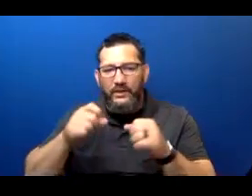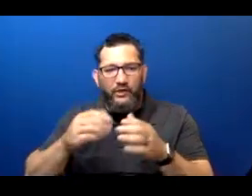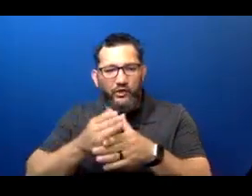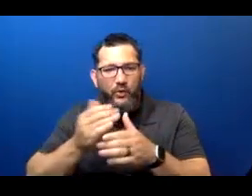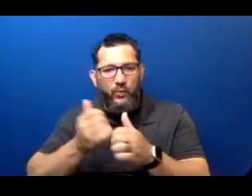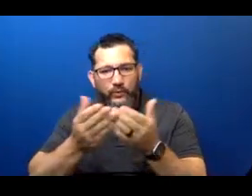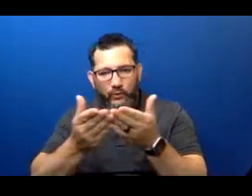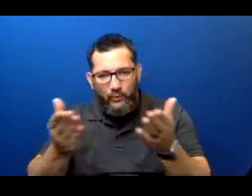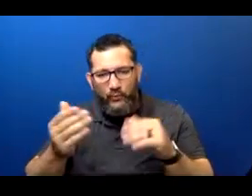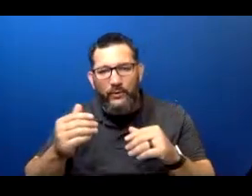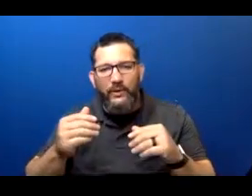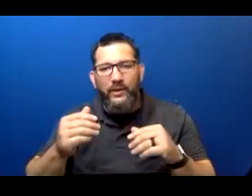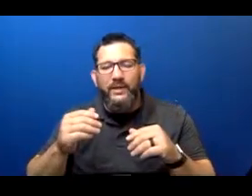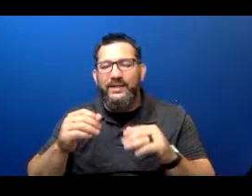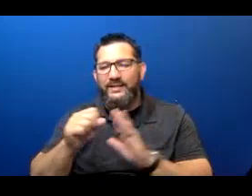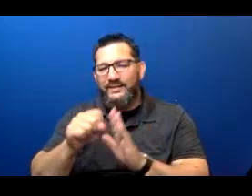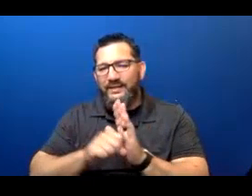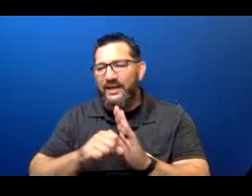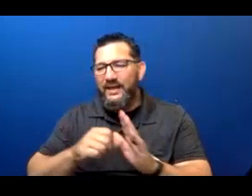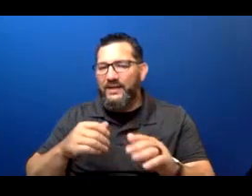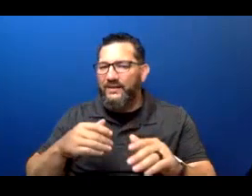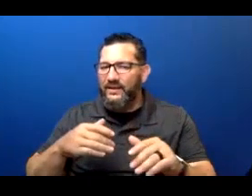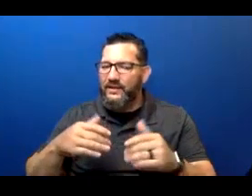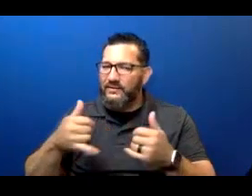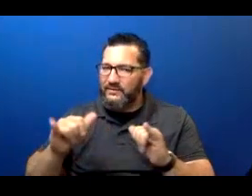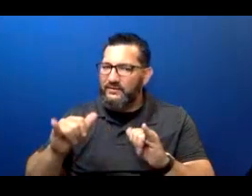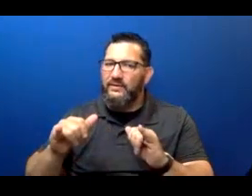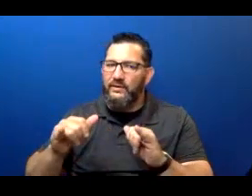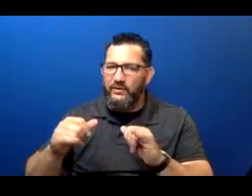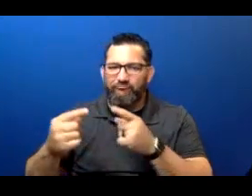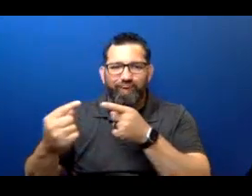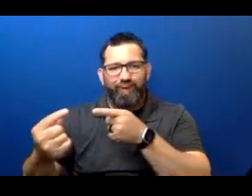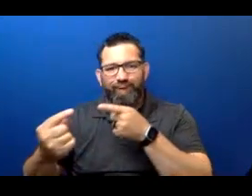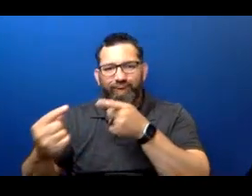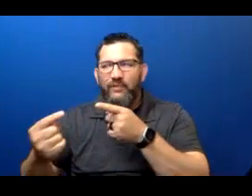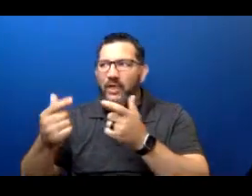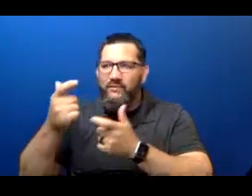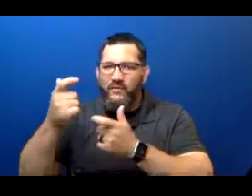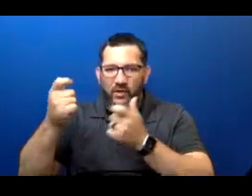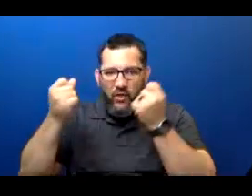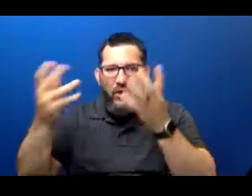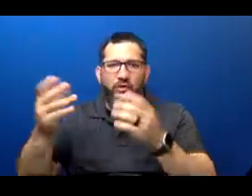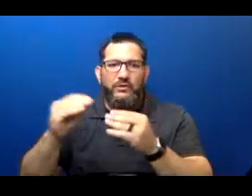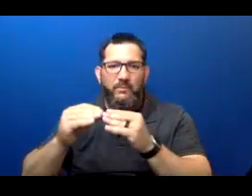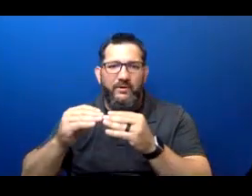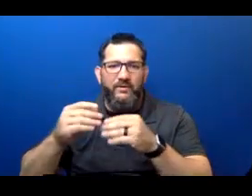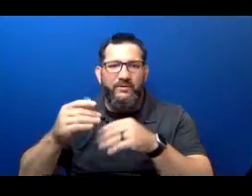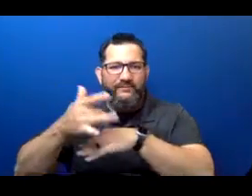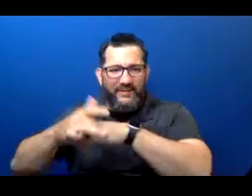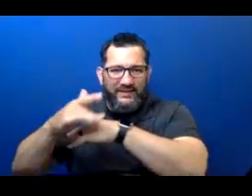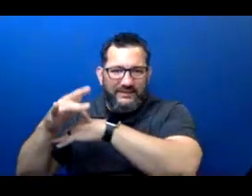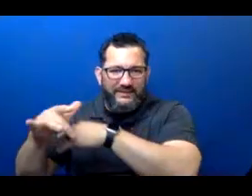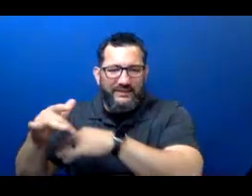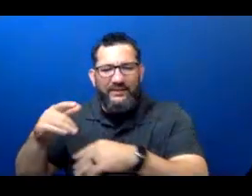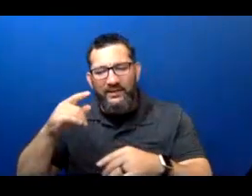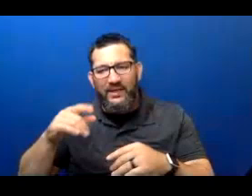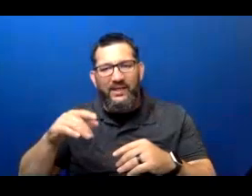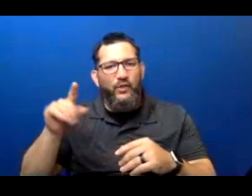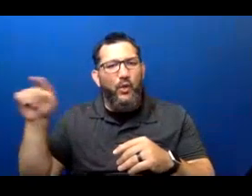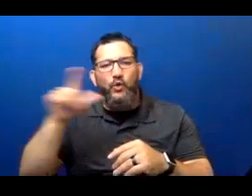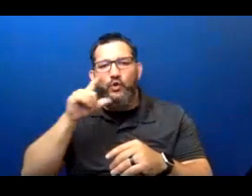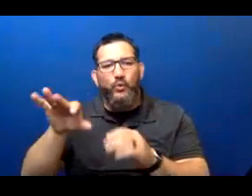that the state finds itself still dealing with a larger number of vacancies, and that our electeds felt that it